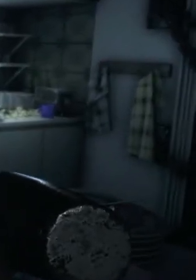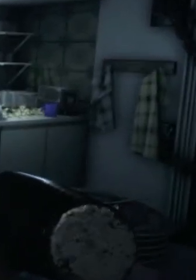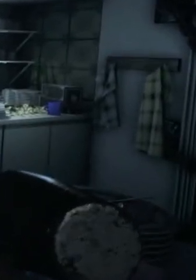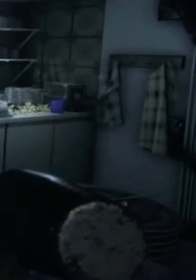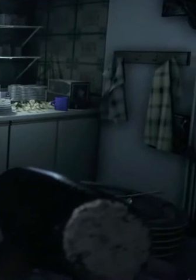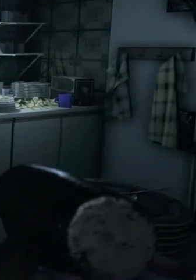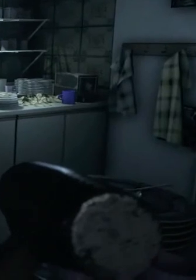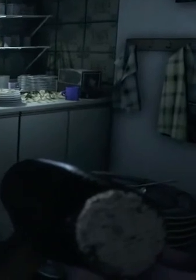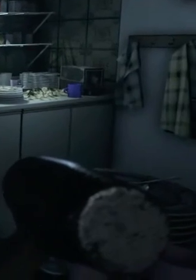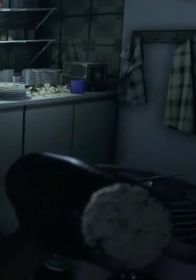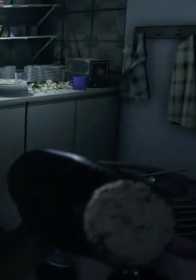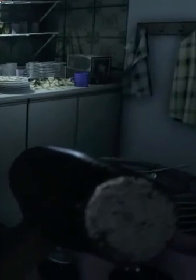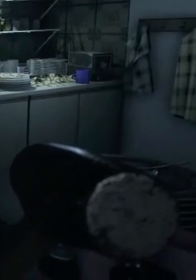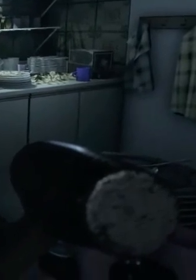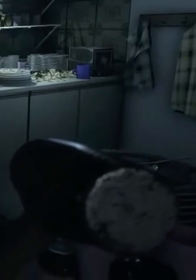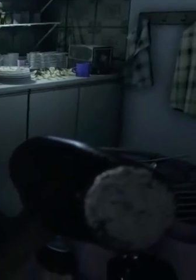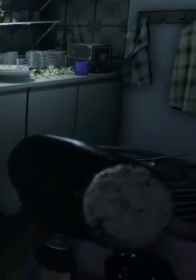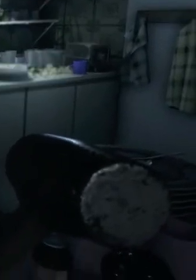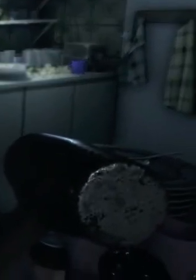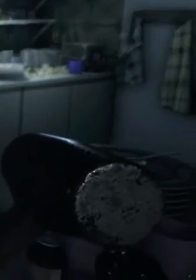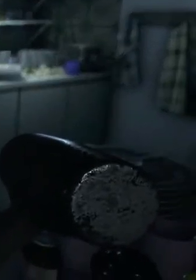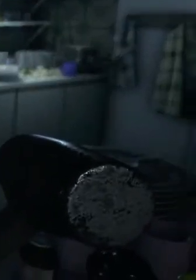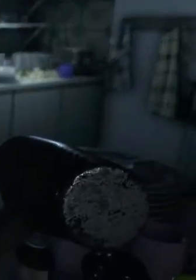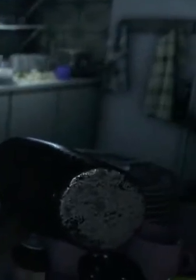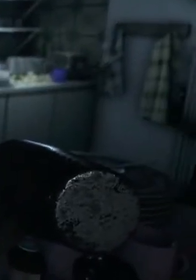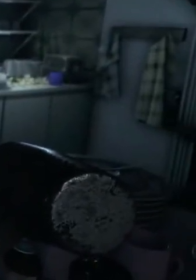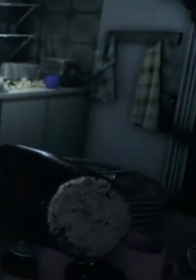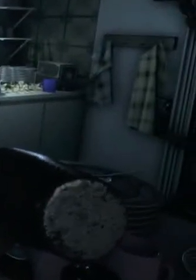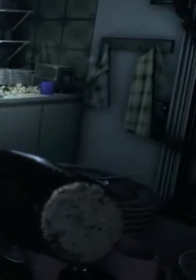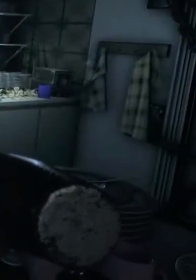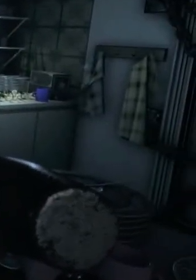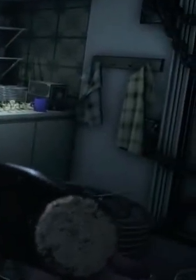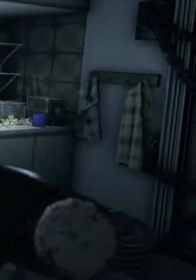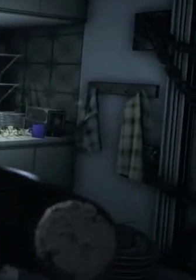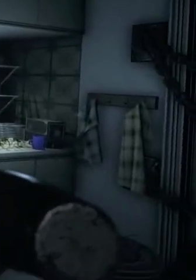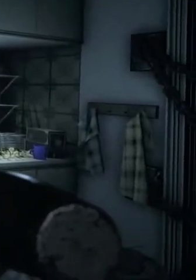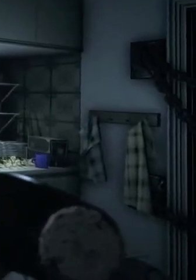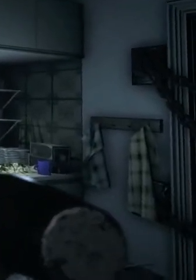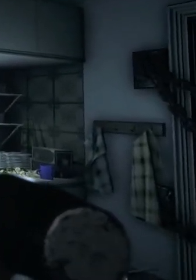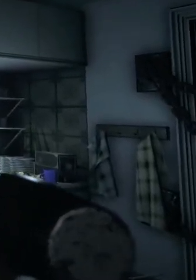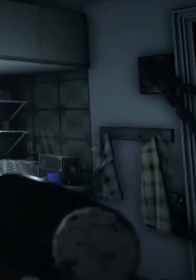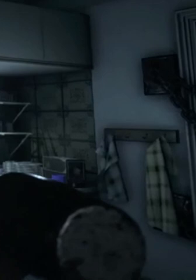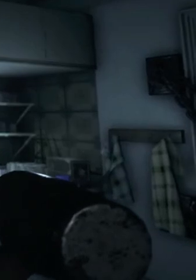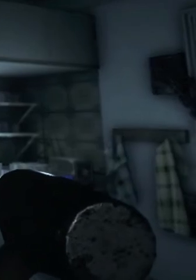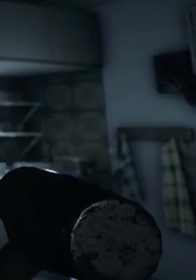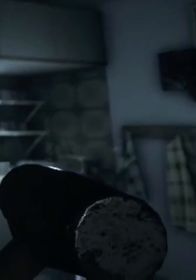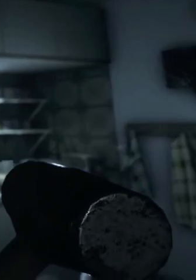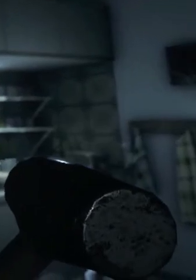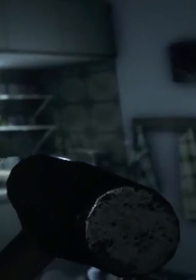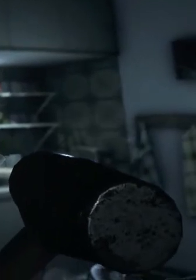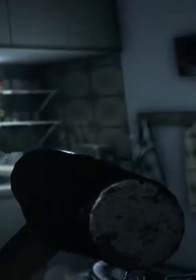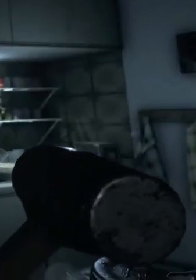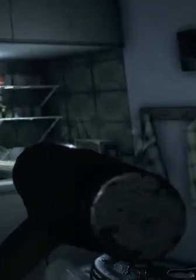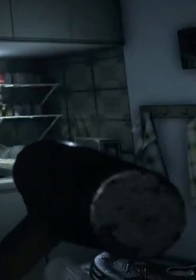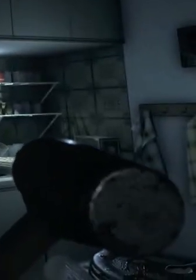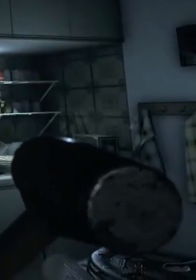me don't you remember I think if you had some news I'd have heard it along with sleep hours